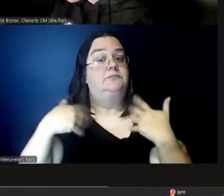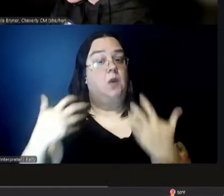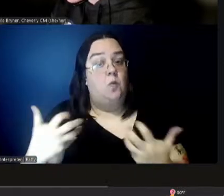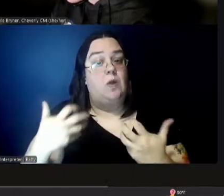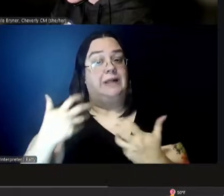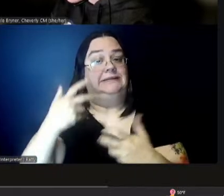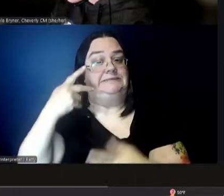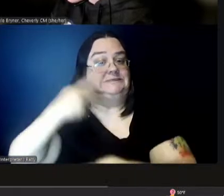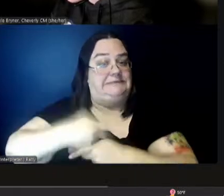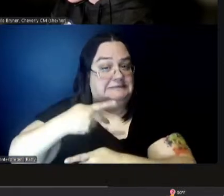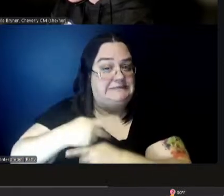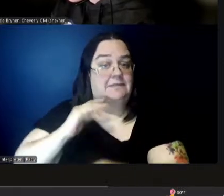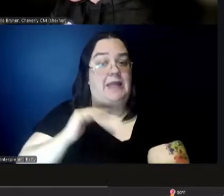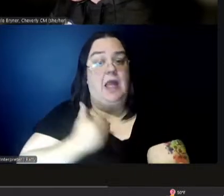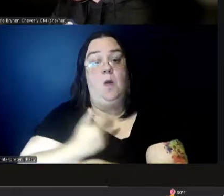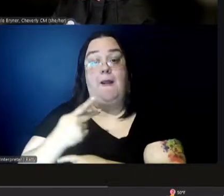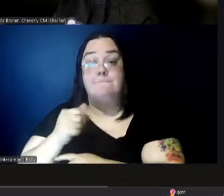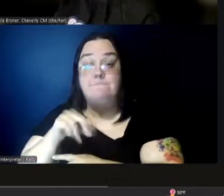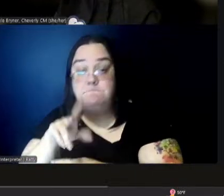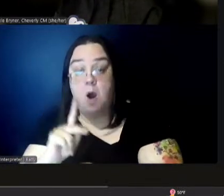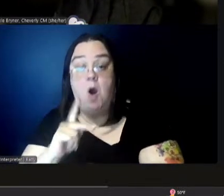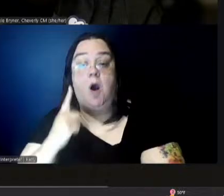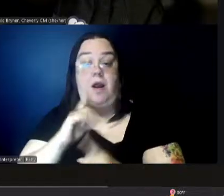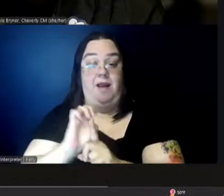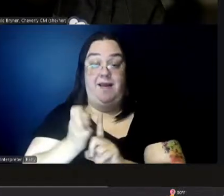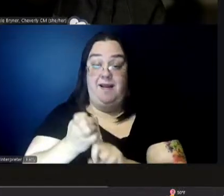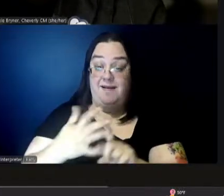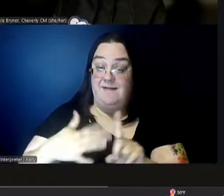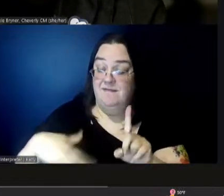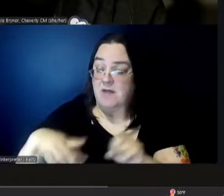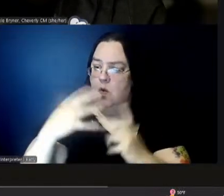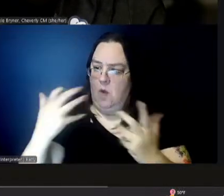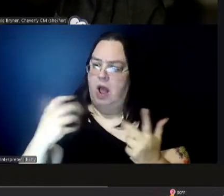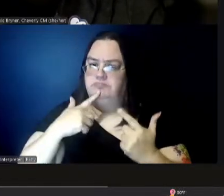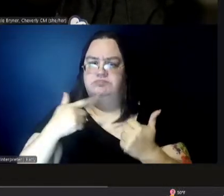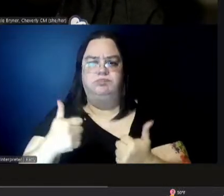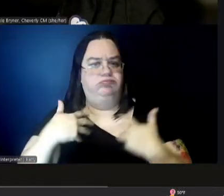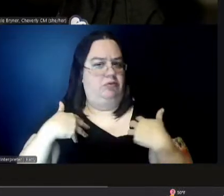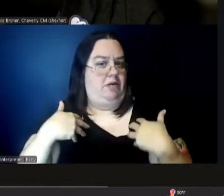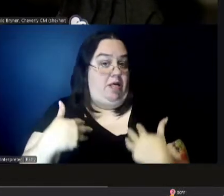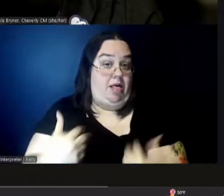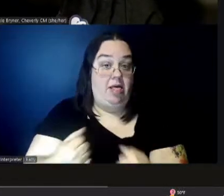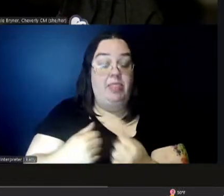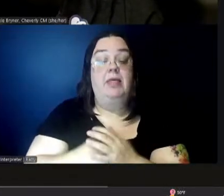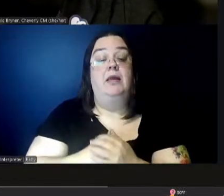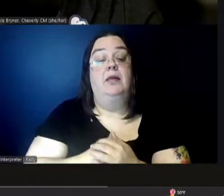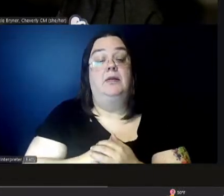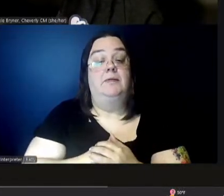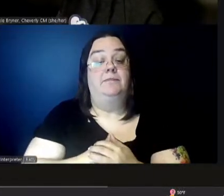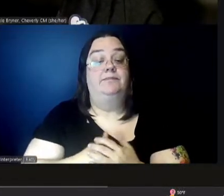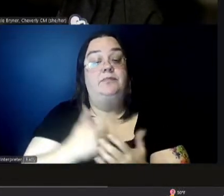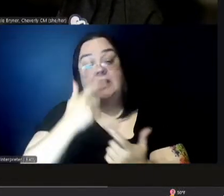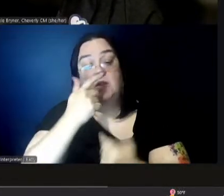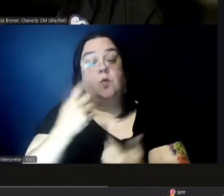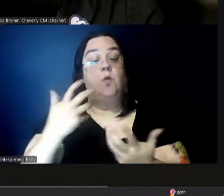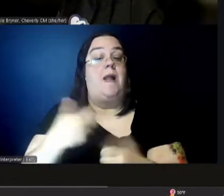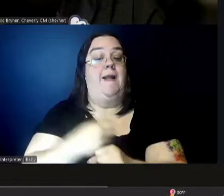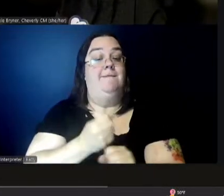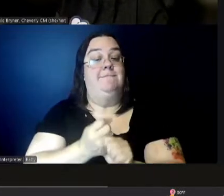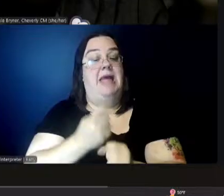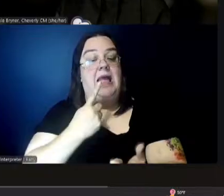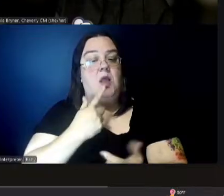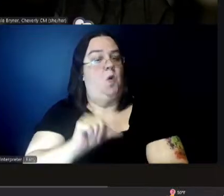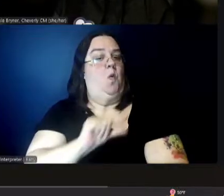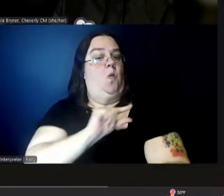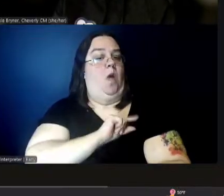and environment healthy. We're interested in making our air quality better for our kids,